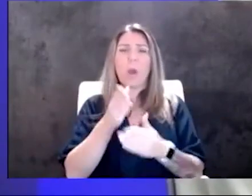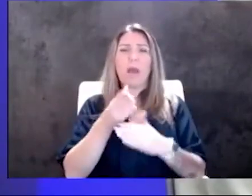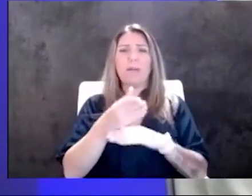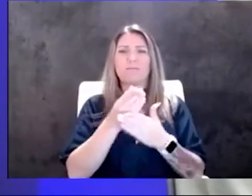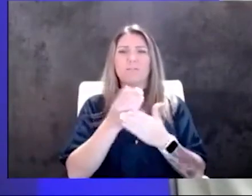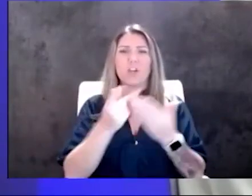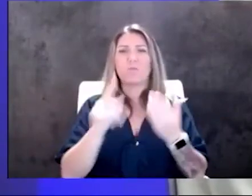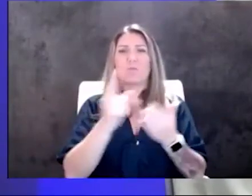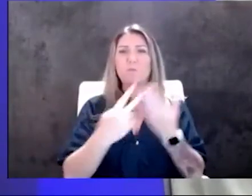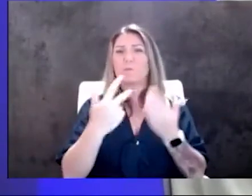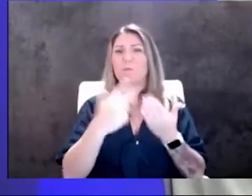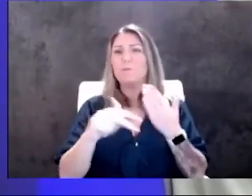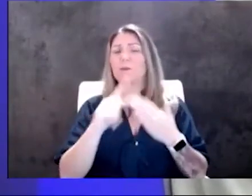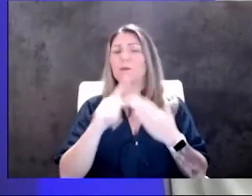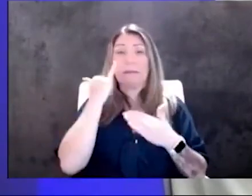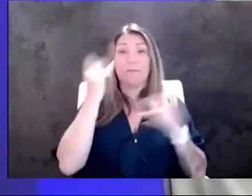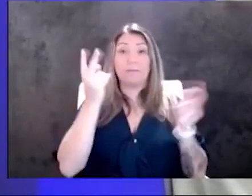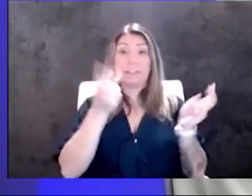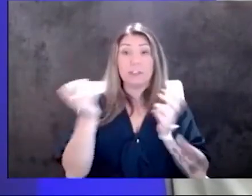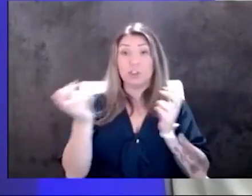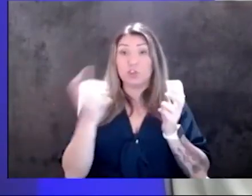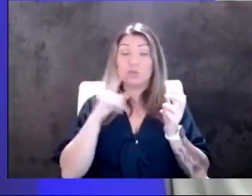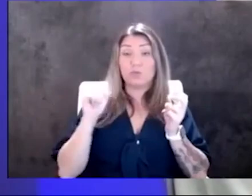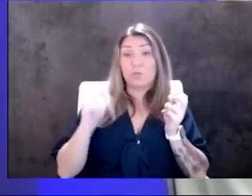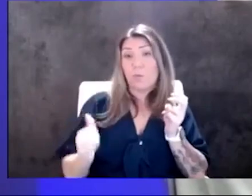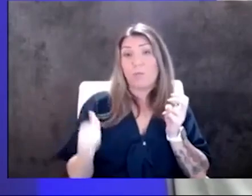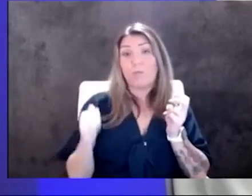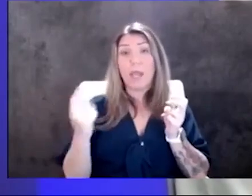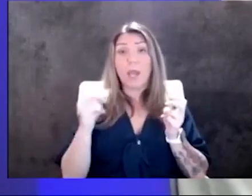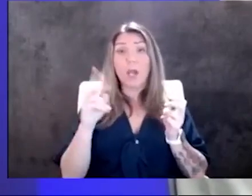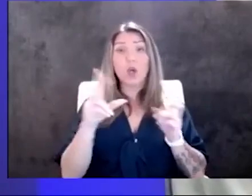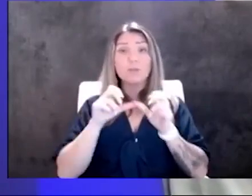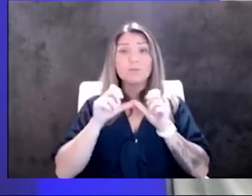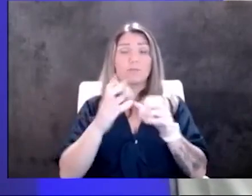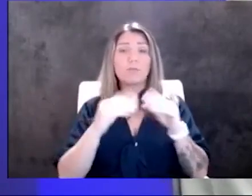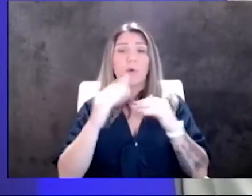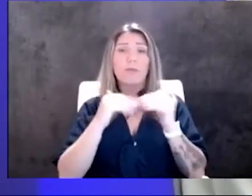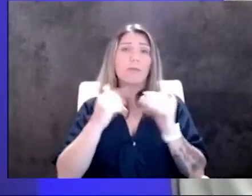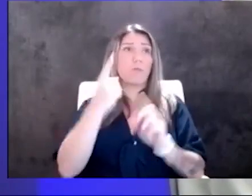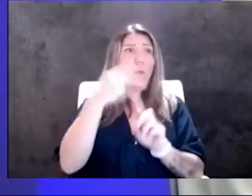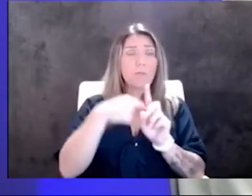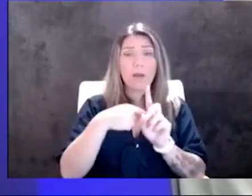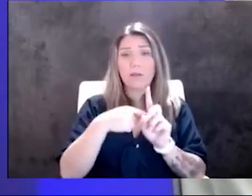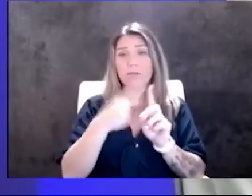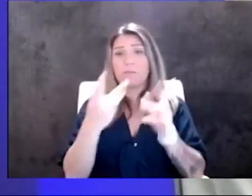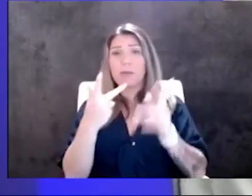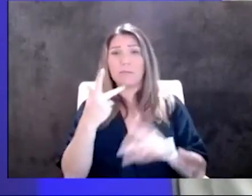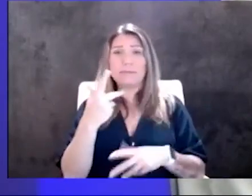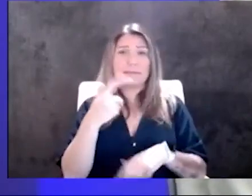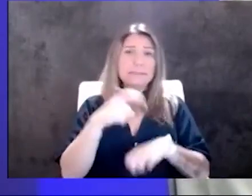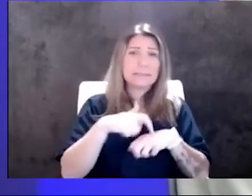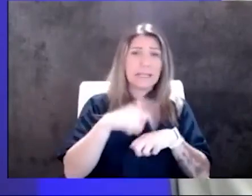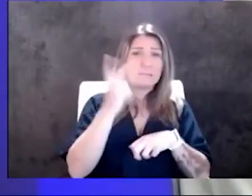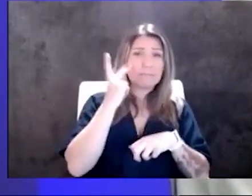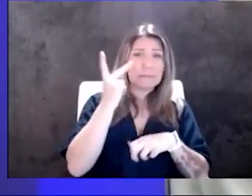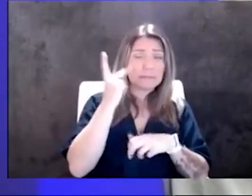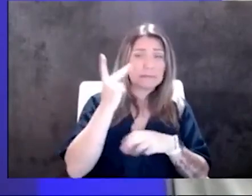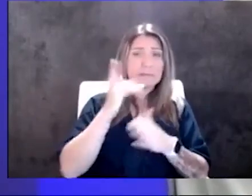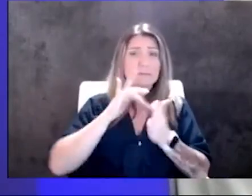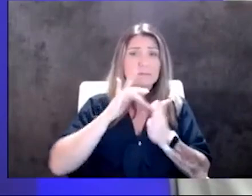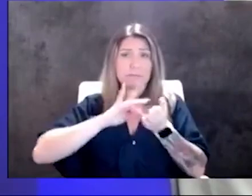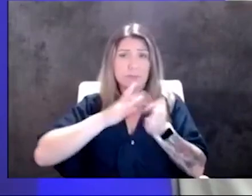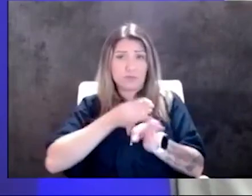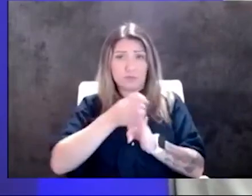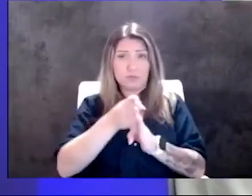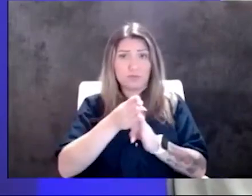issue in your lower back or with nerve pain that lasts more than, a month, it's maybe time to start seeing kind of a medical professional outside of maybe your primary